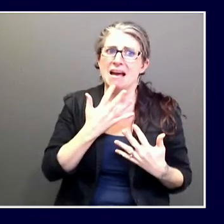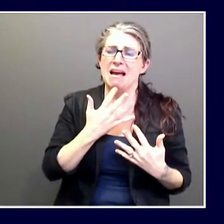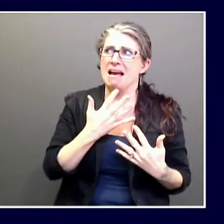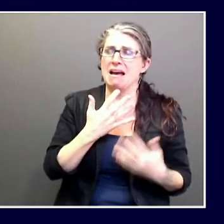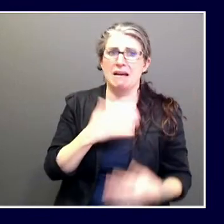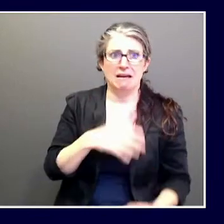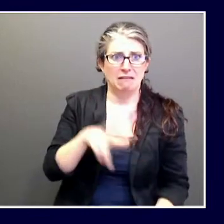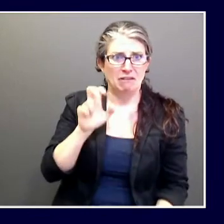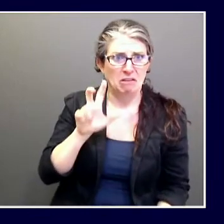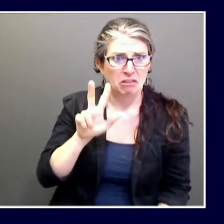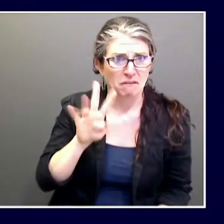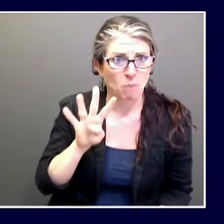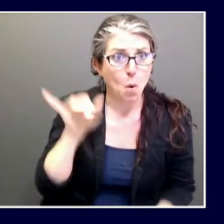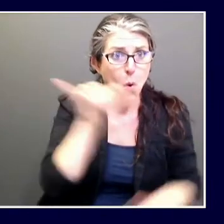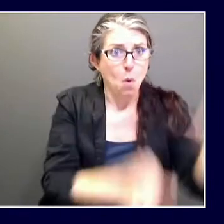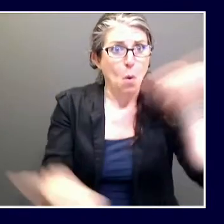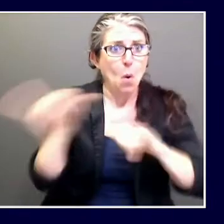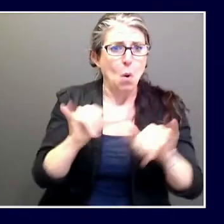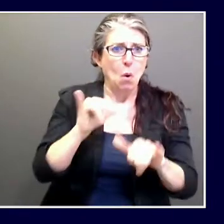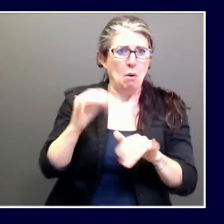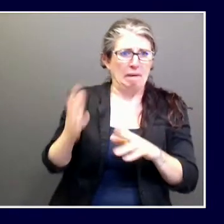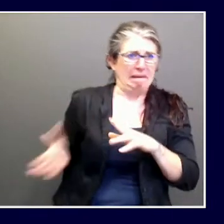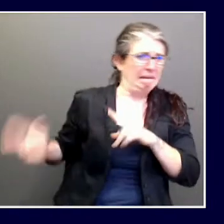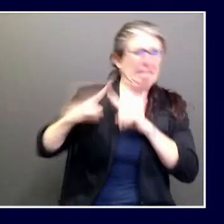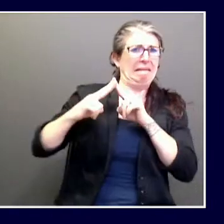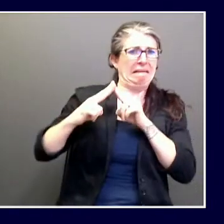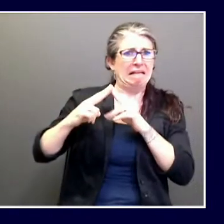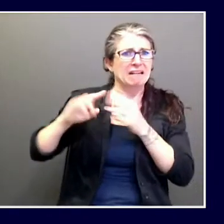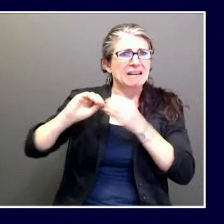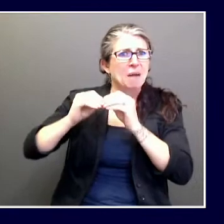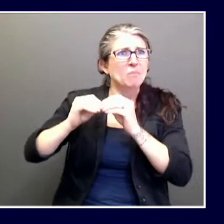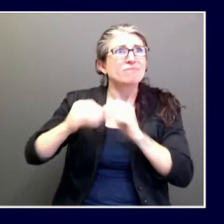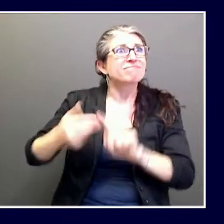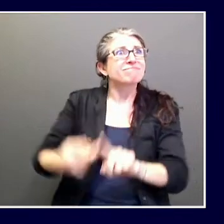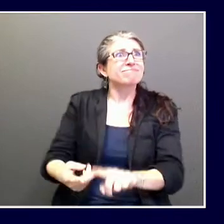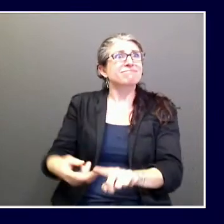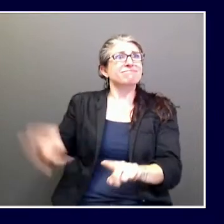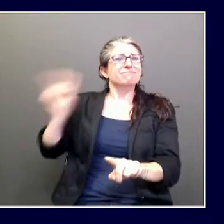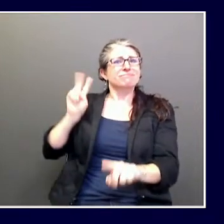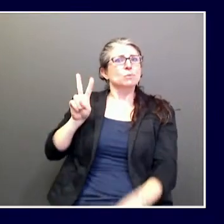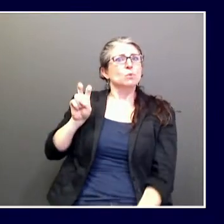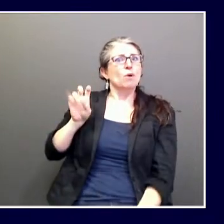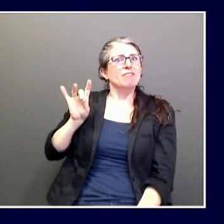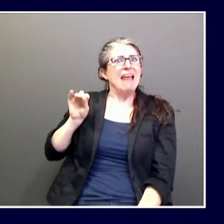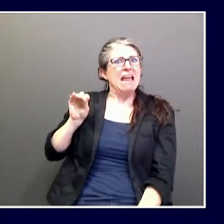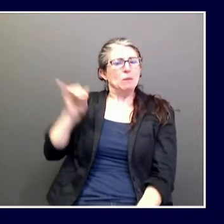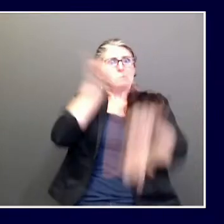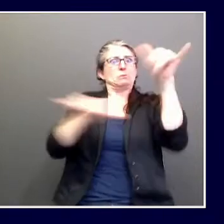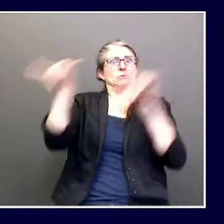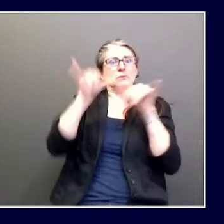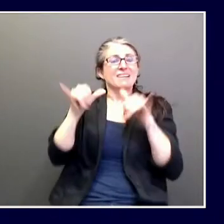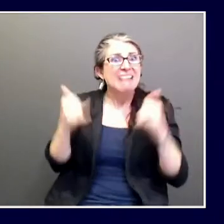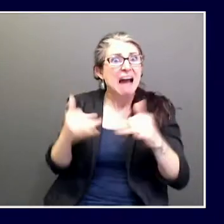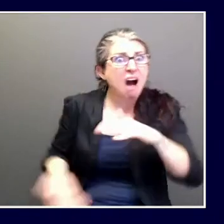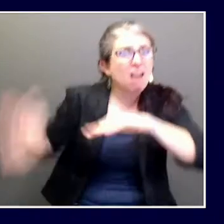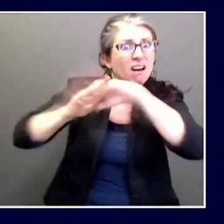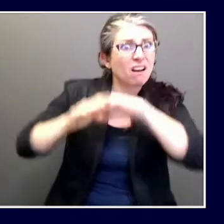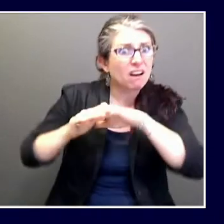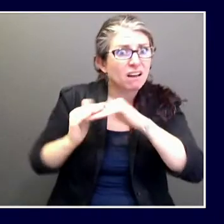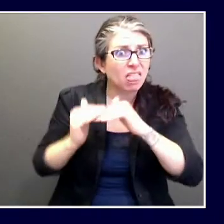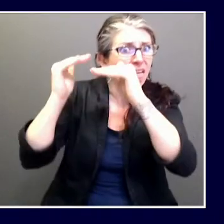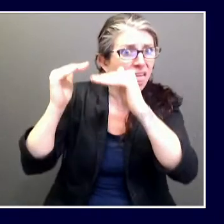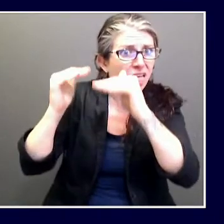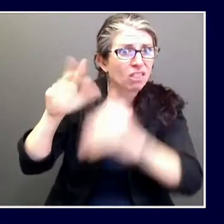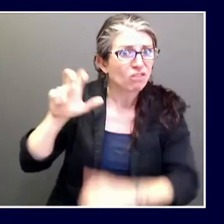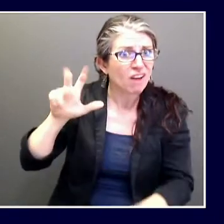weeks ago, that number stood at 280 people who were in the hospital. Right now, there are